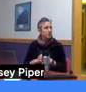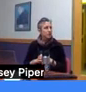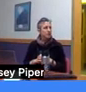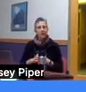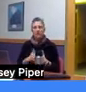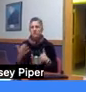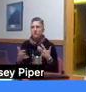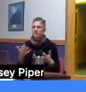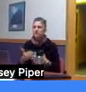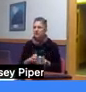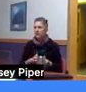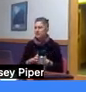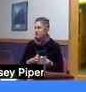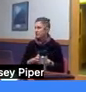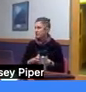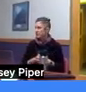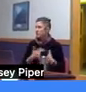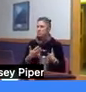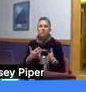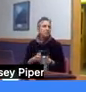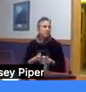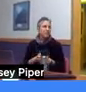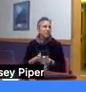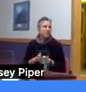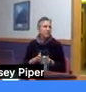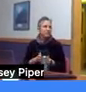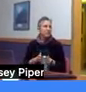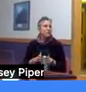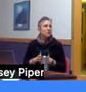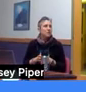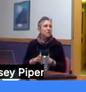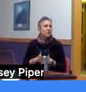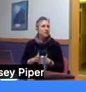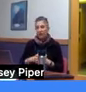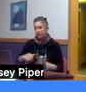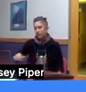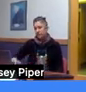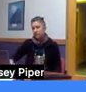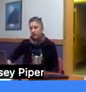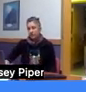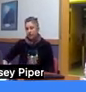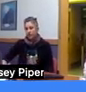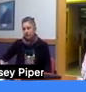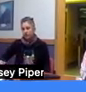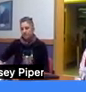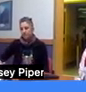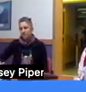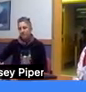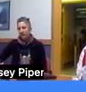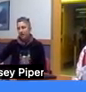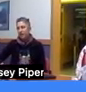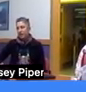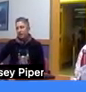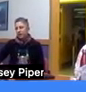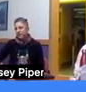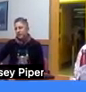just thinking about how seeing somebody in that state could struggling could activate you. And then having your own self-care plan in place.